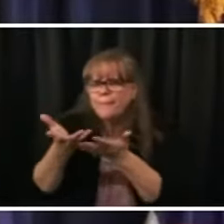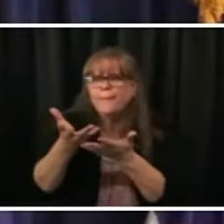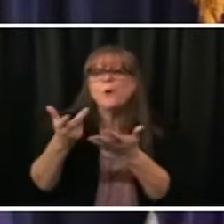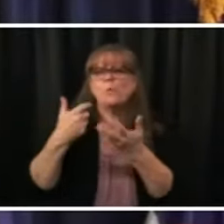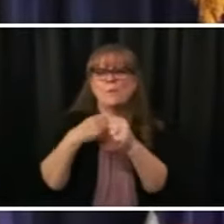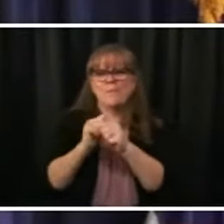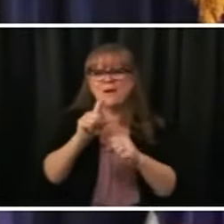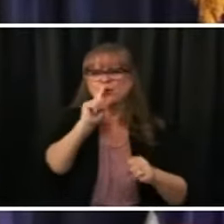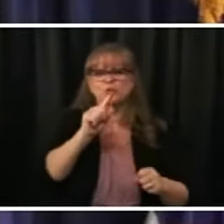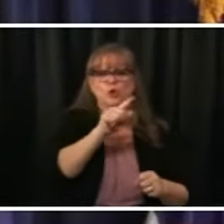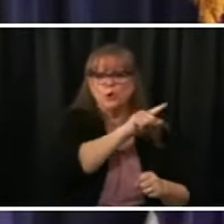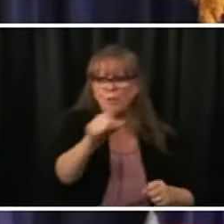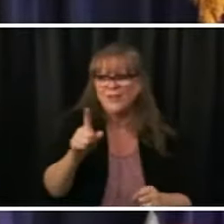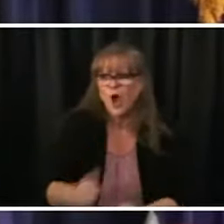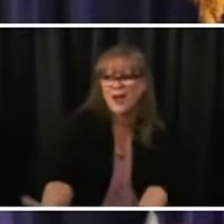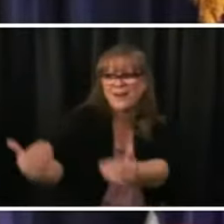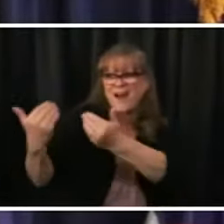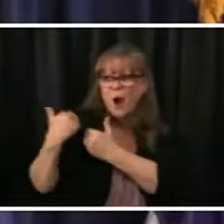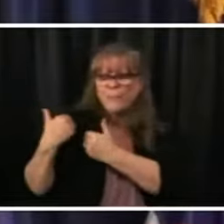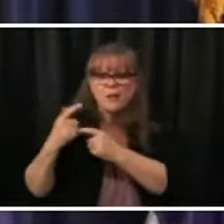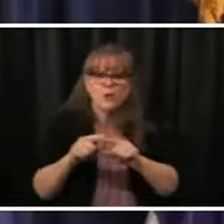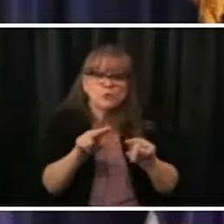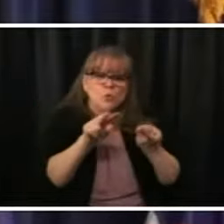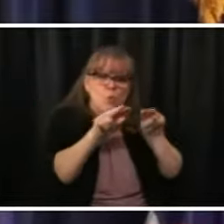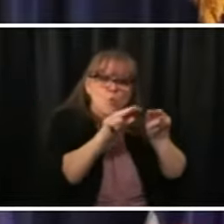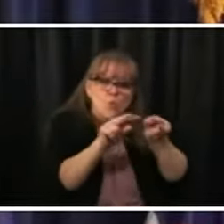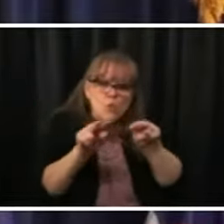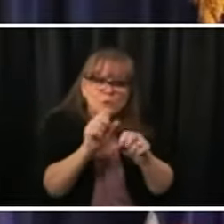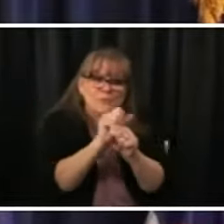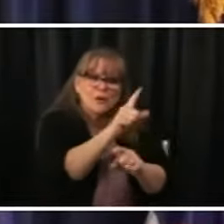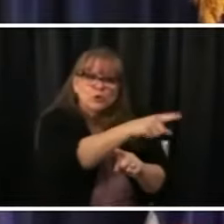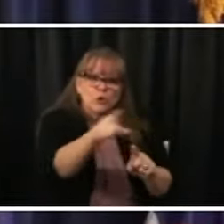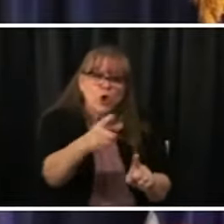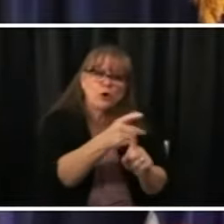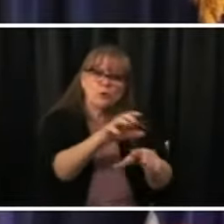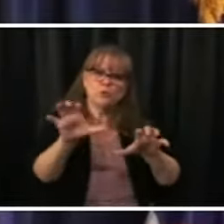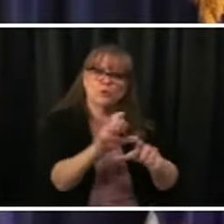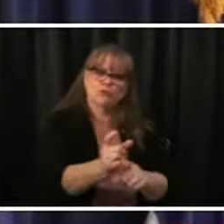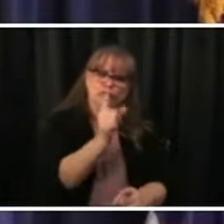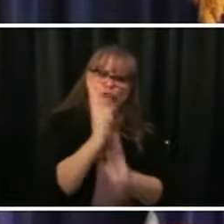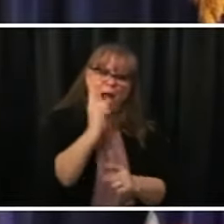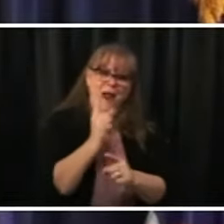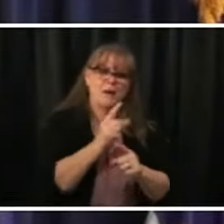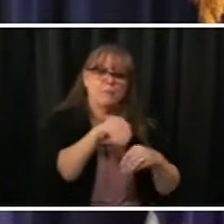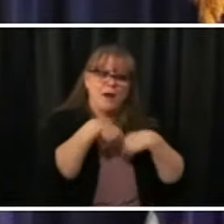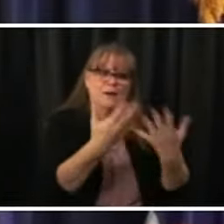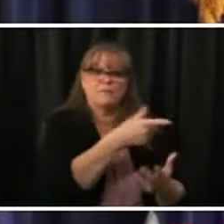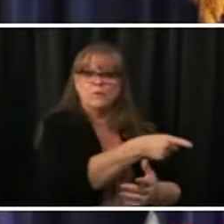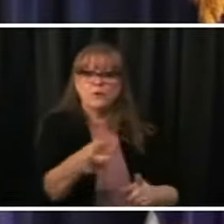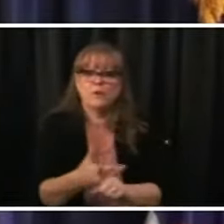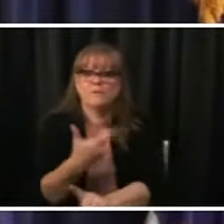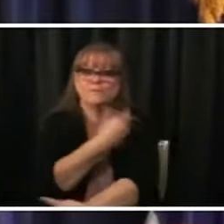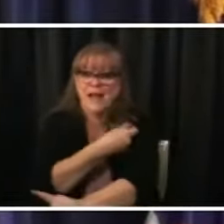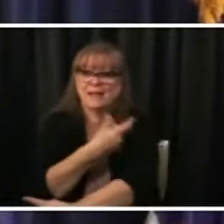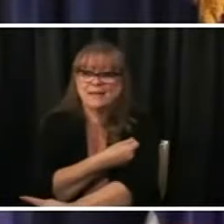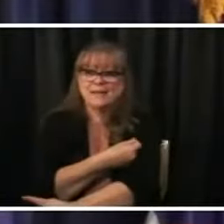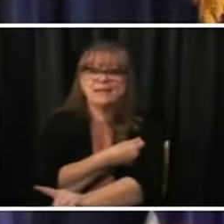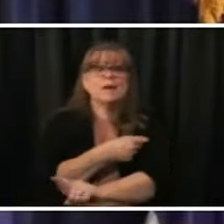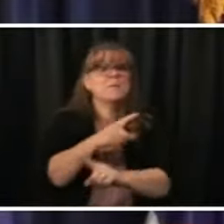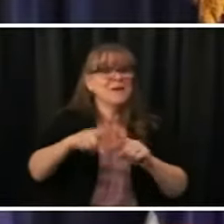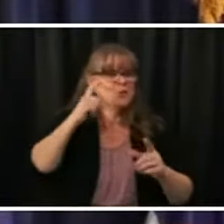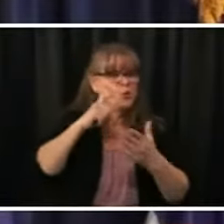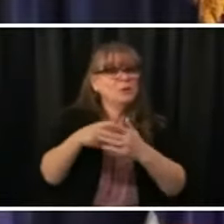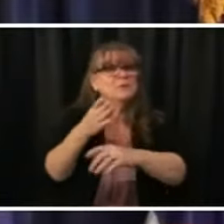administering every dose they get within a few days of when they get it. So I think things are getting better. We share whatever we learn in real time with